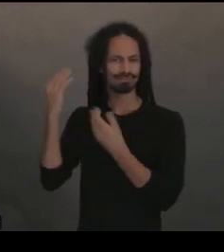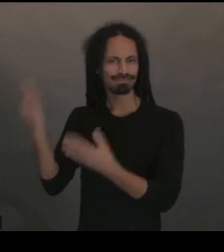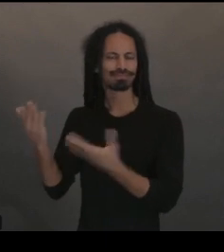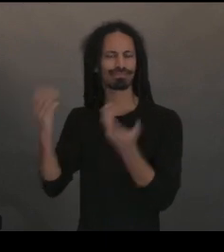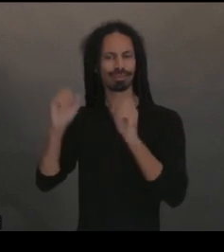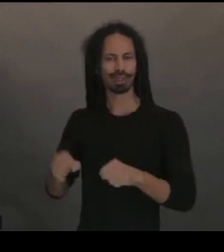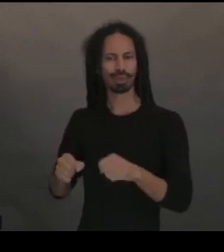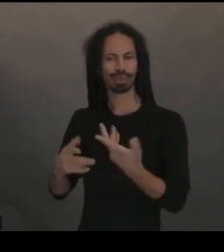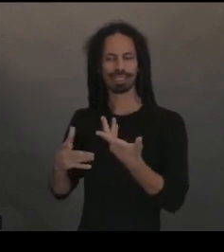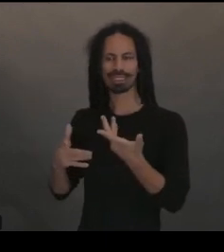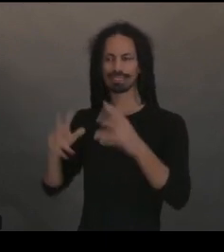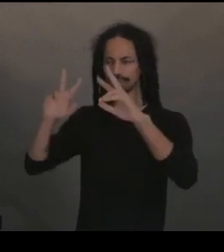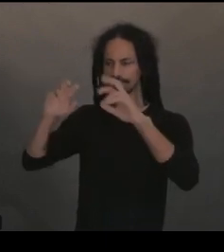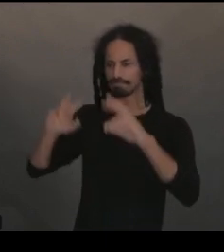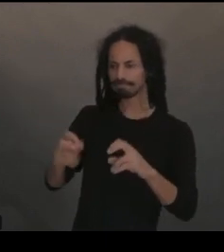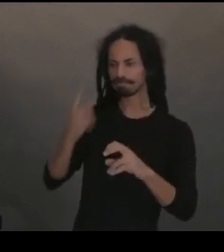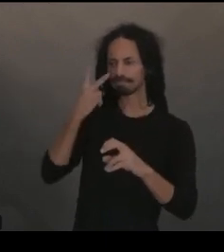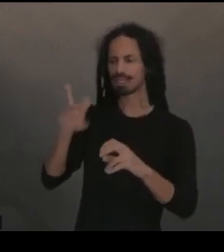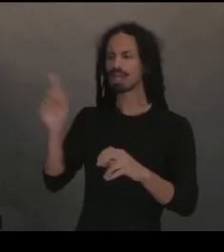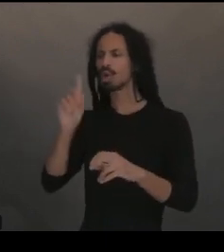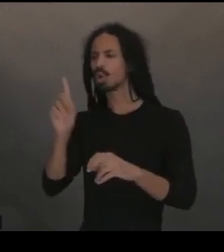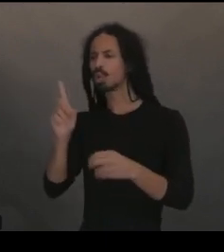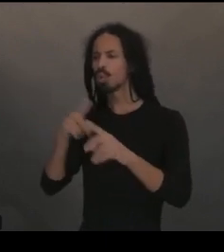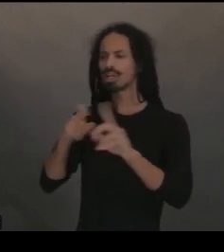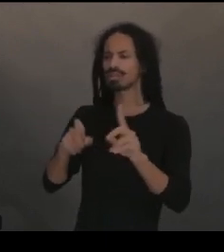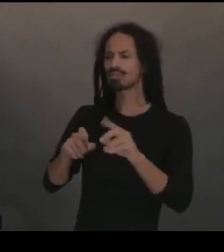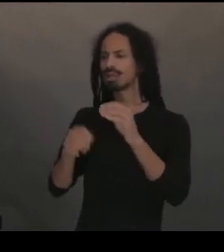the source themselves. And then